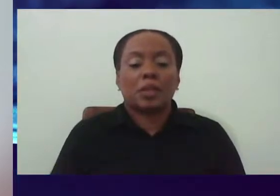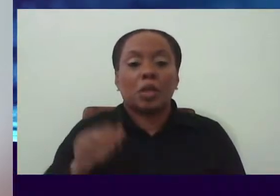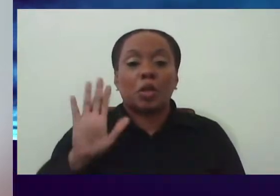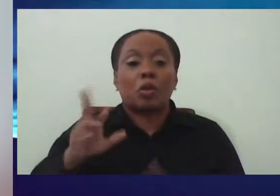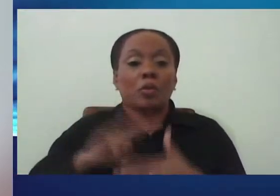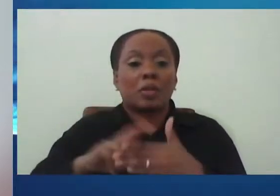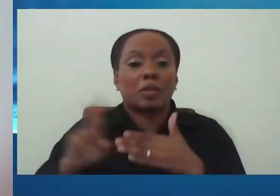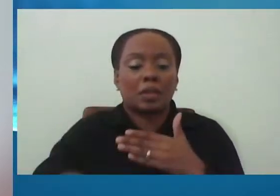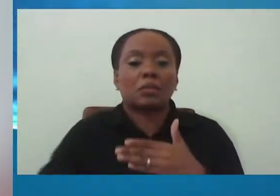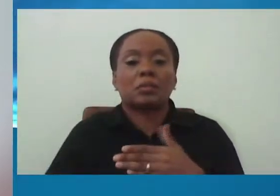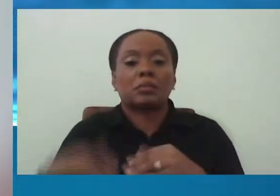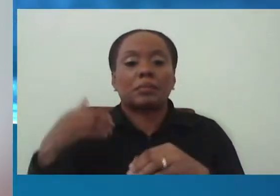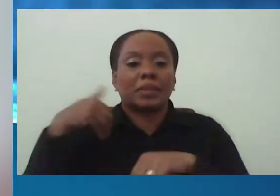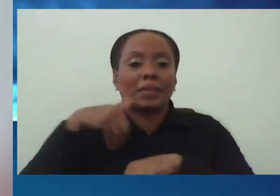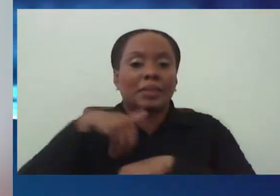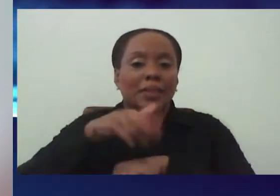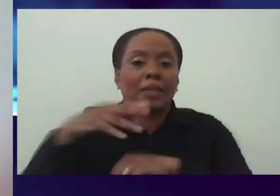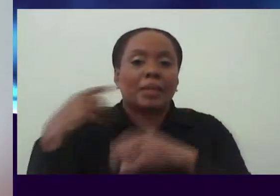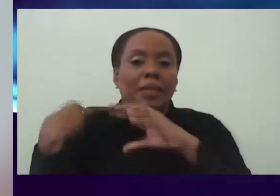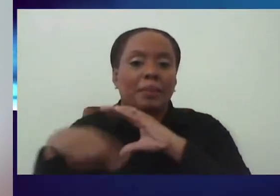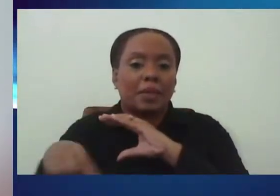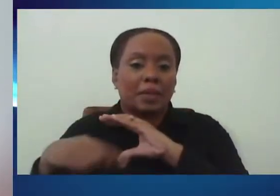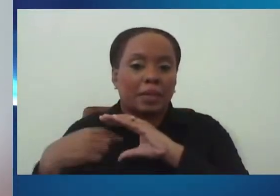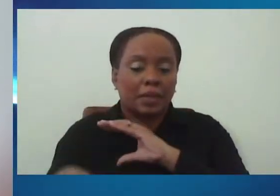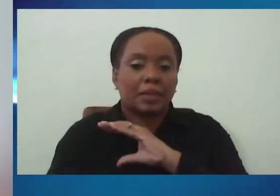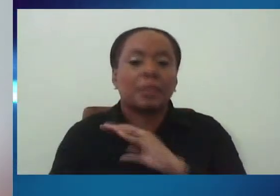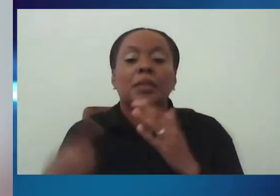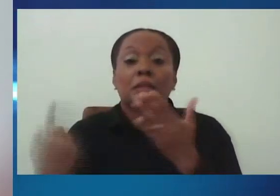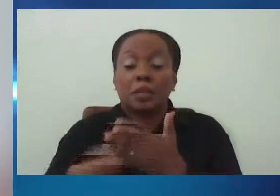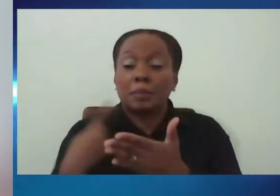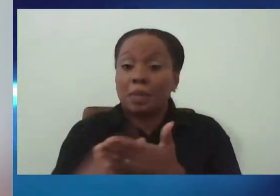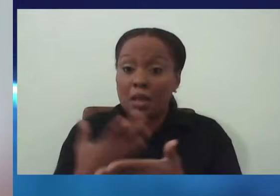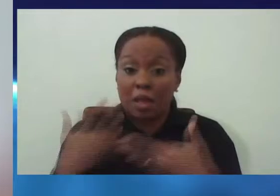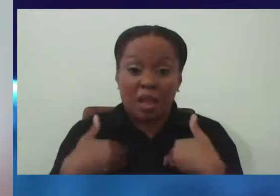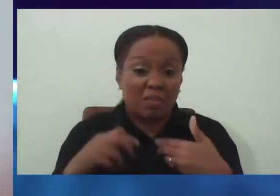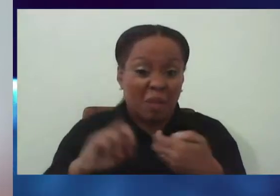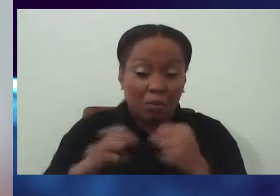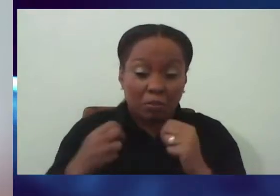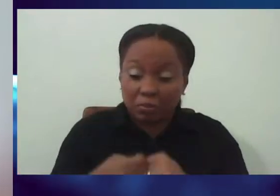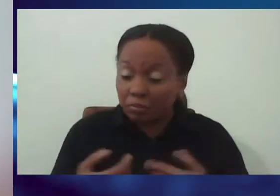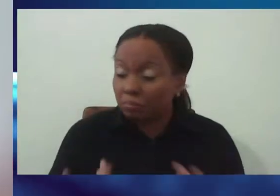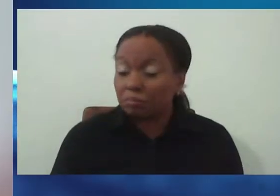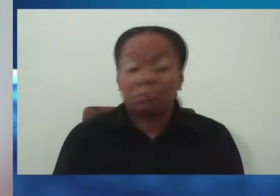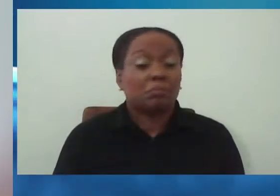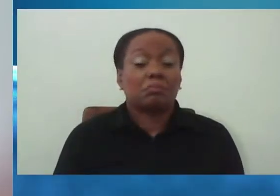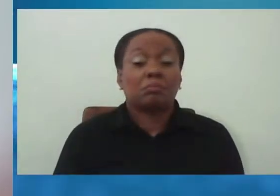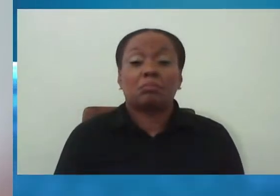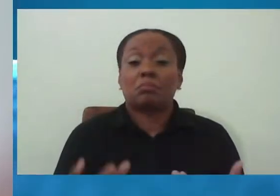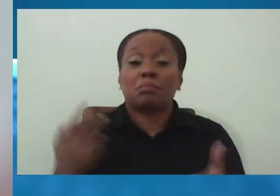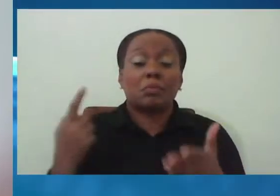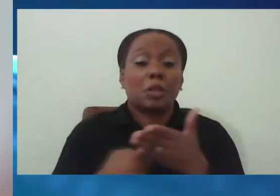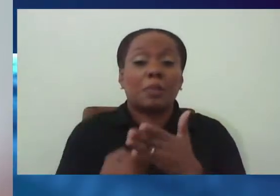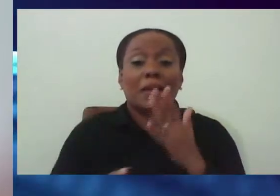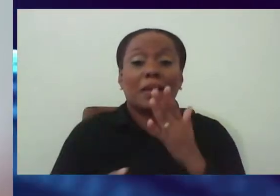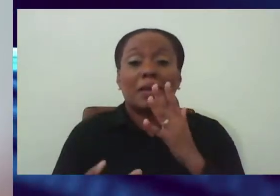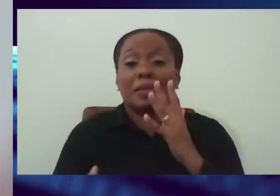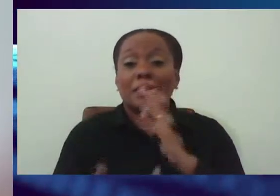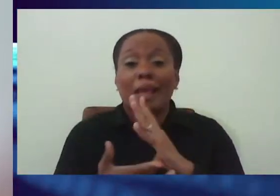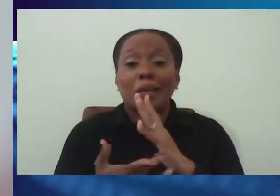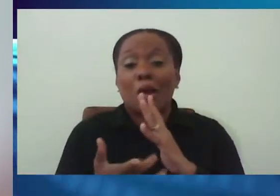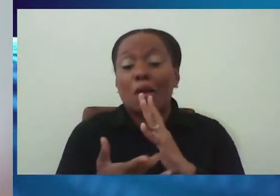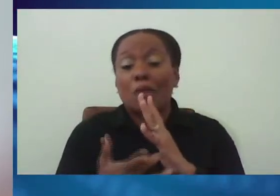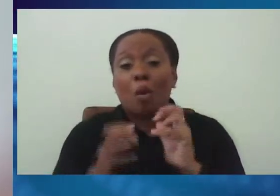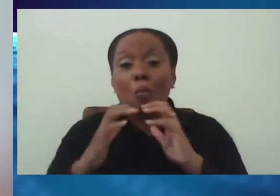system. Sometimes there are issues, as this situation demonstrates, and we would want, and we